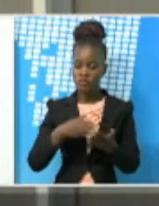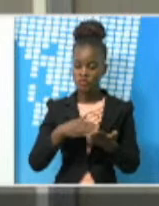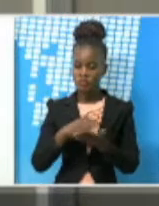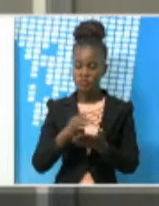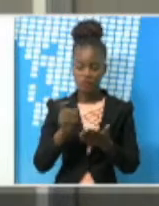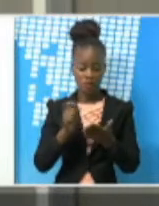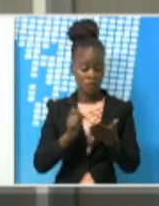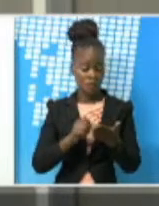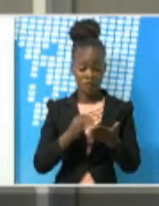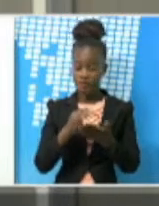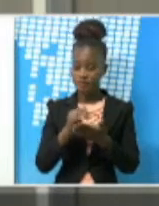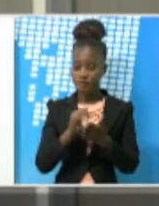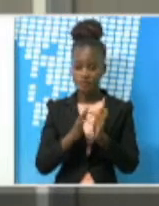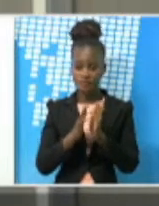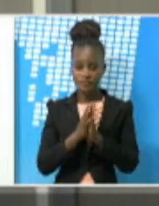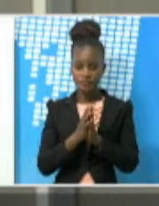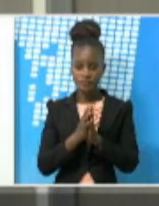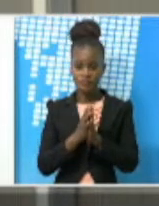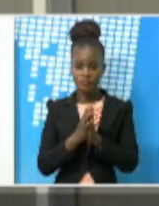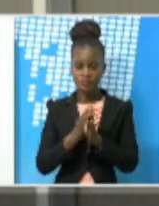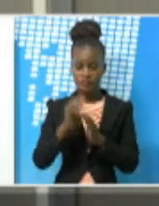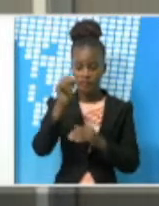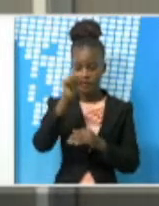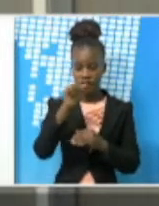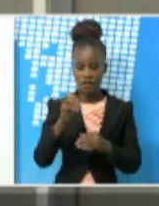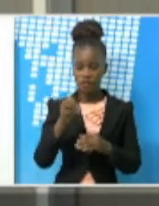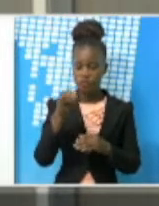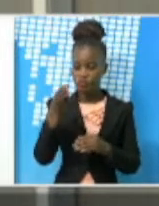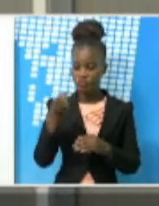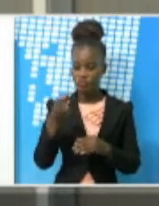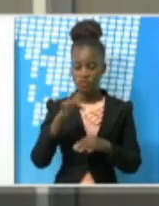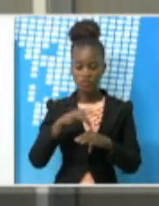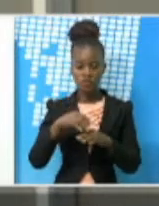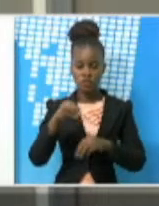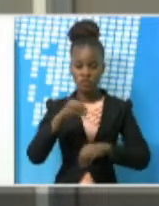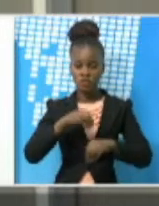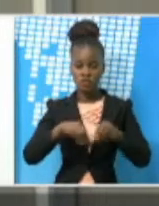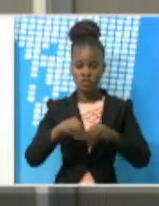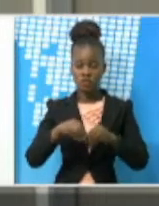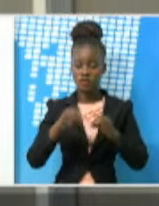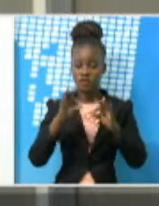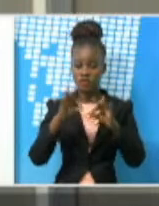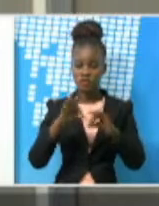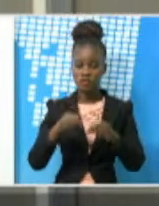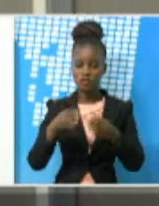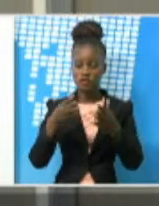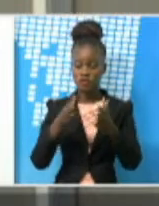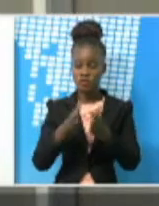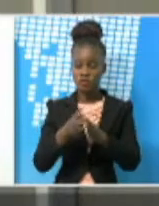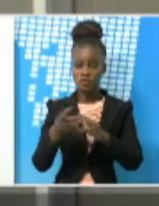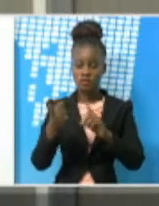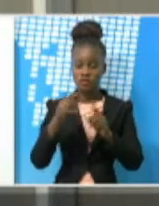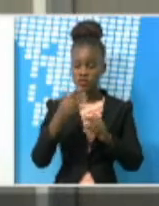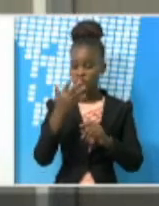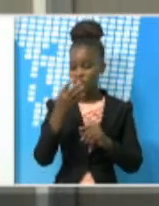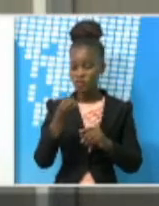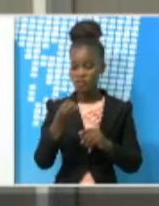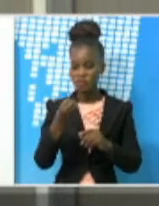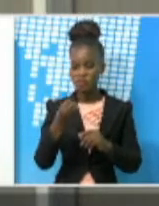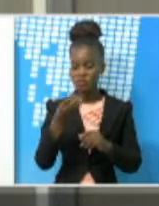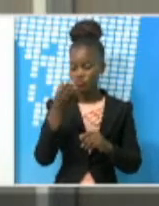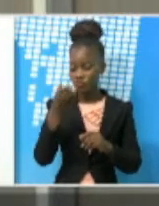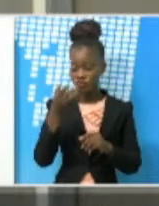board. So when we are looking at the investments, some of the things we look at, actually 5 of them, is we look